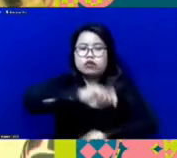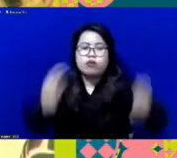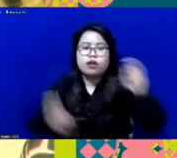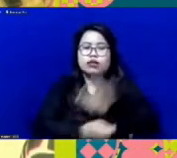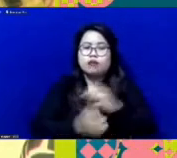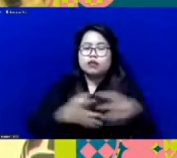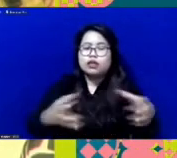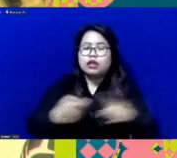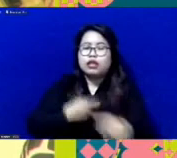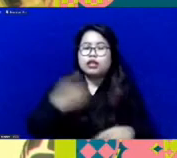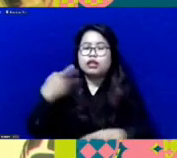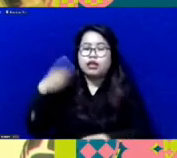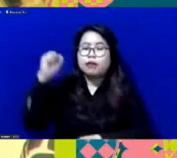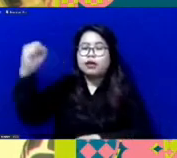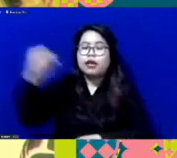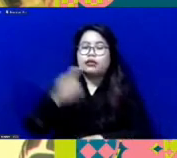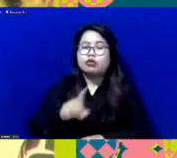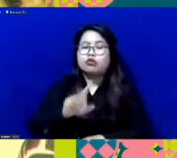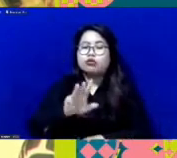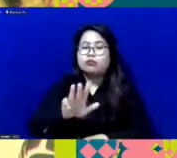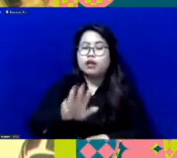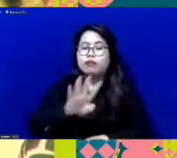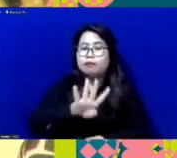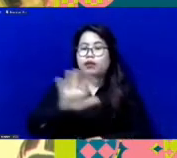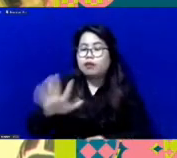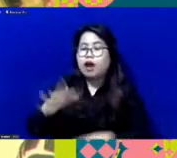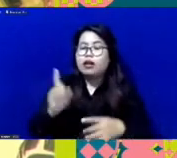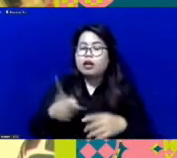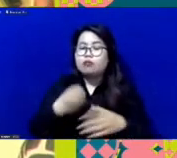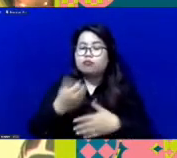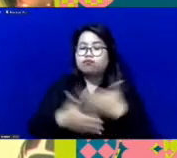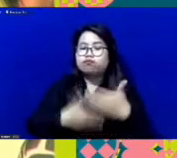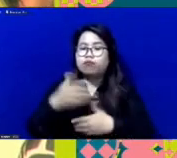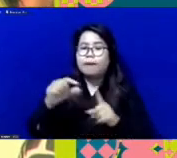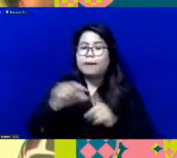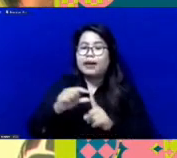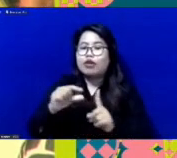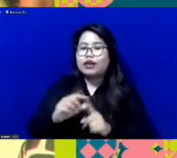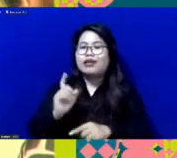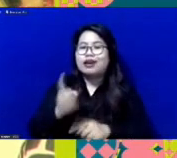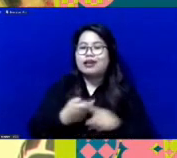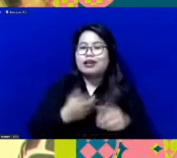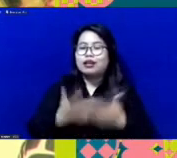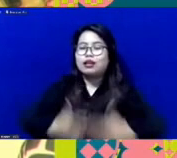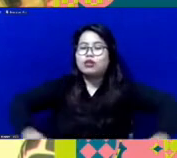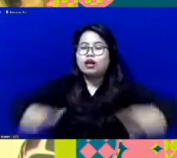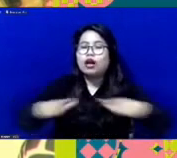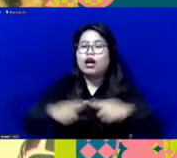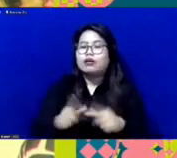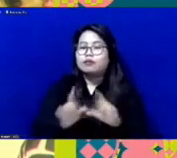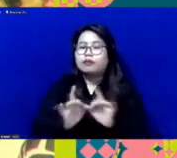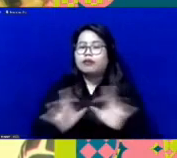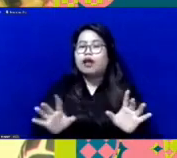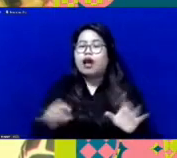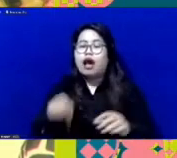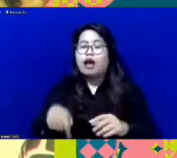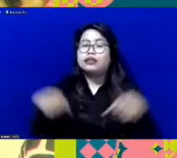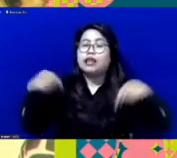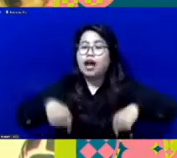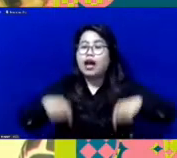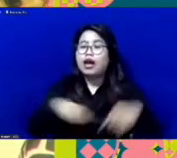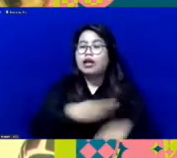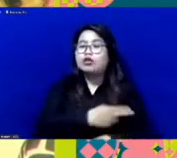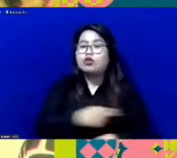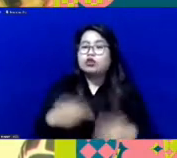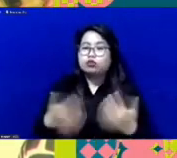of different political setup. And now I think Indonesia come to a stage where we have to move as a